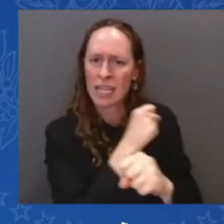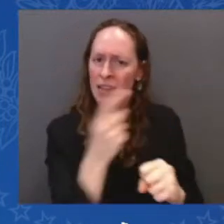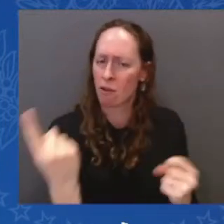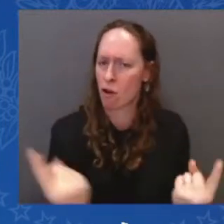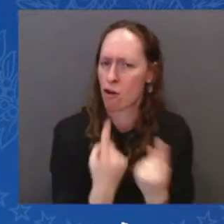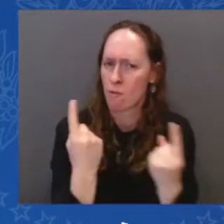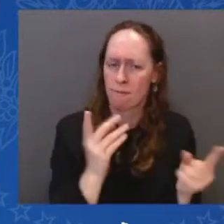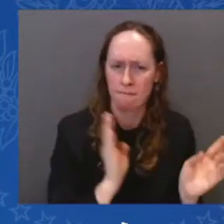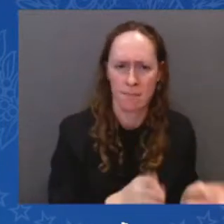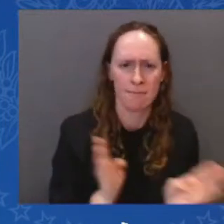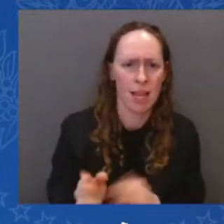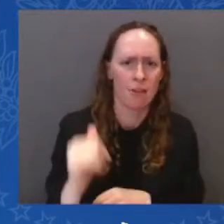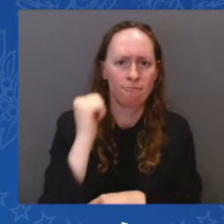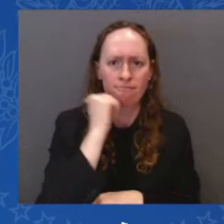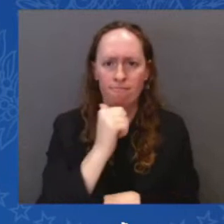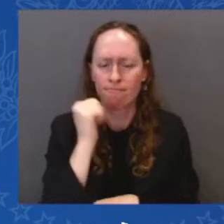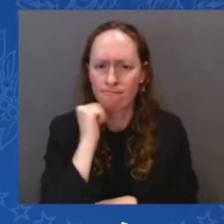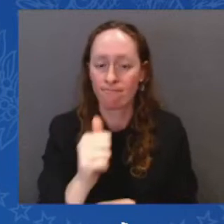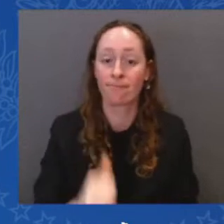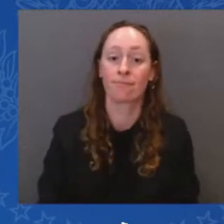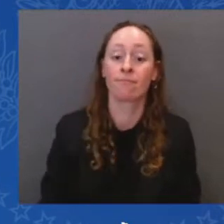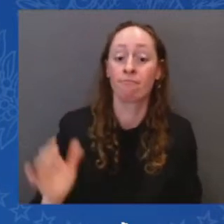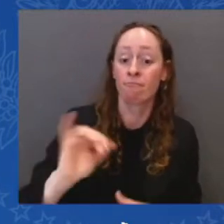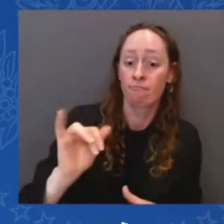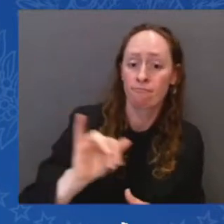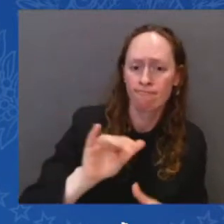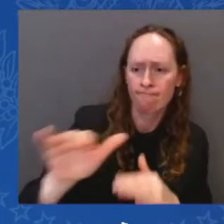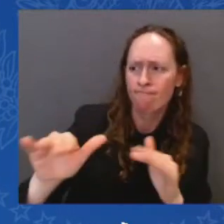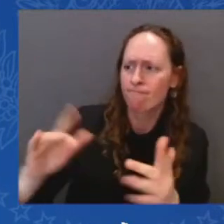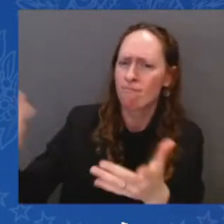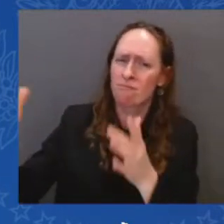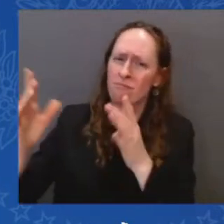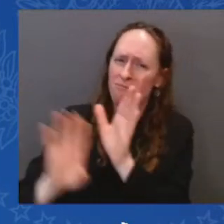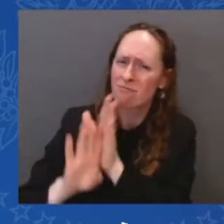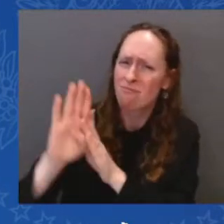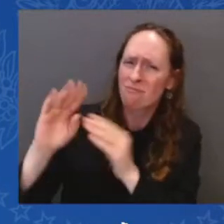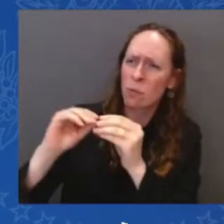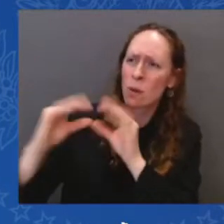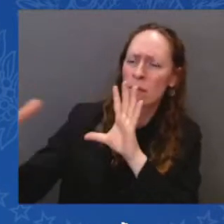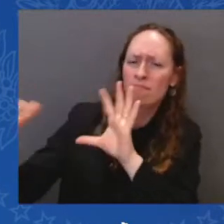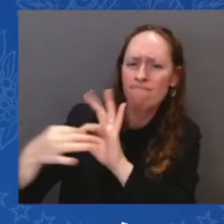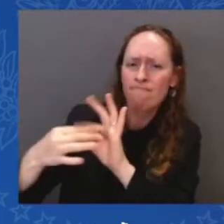peaceful world, and to defend the republic that we love.